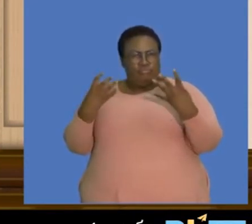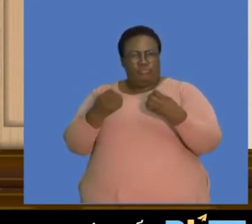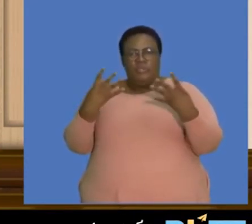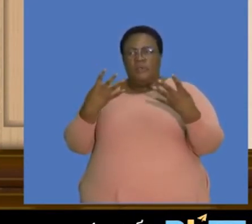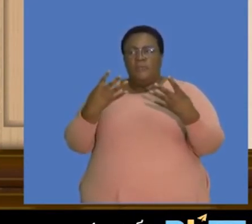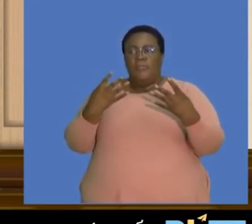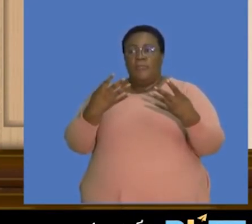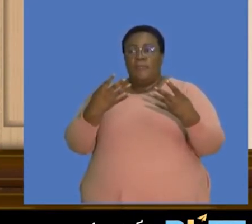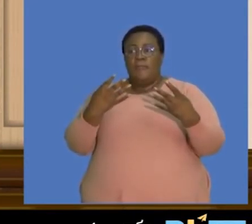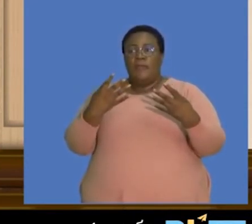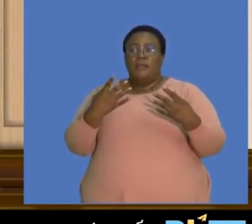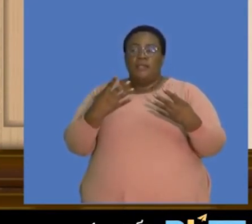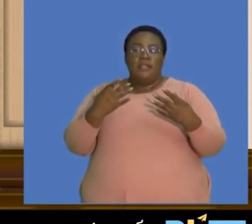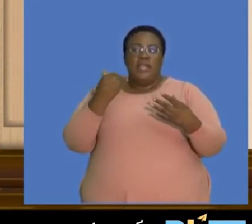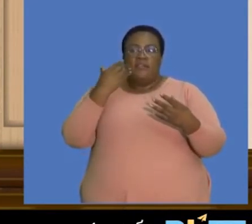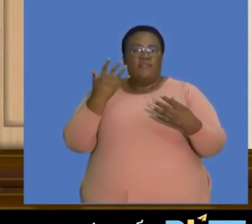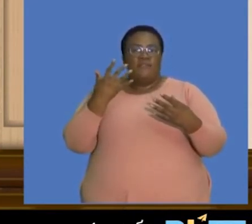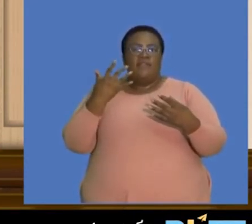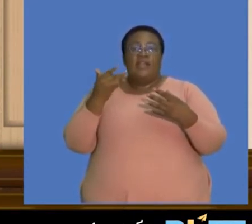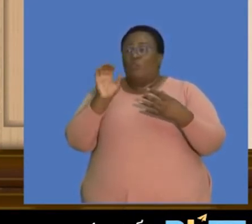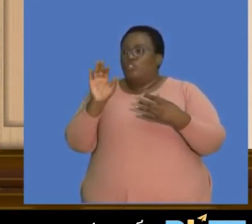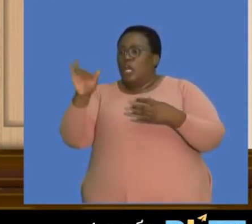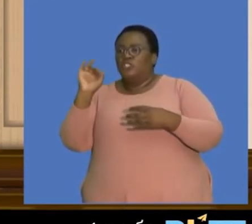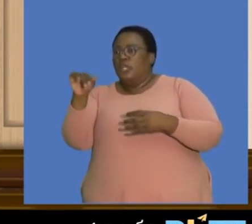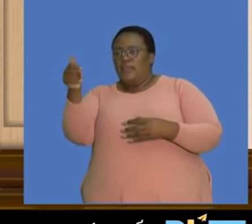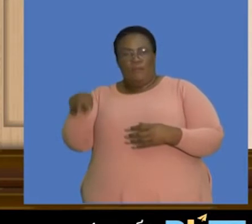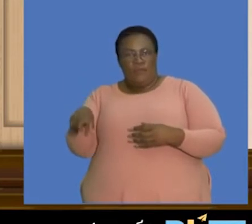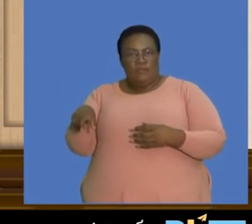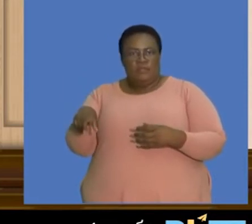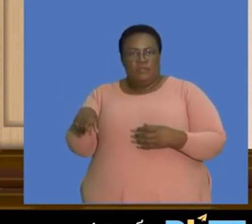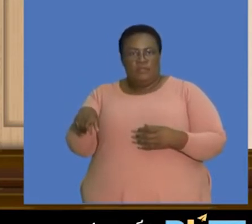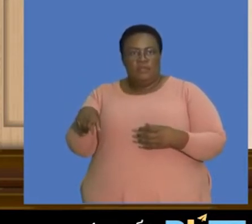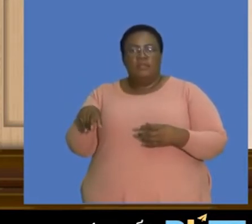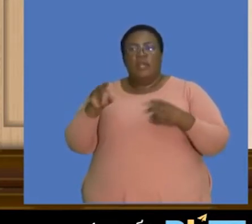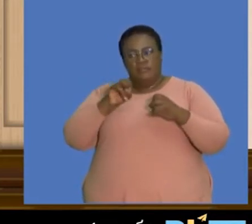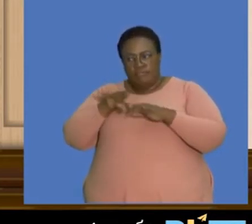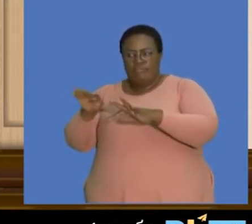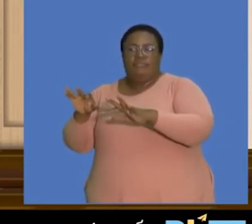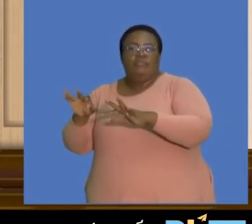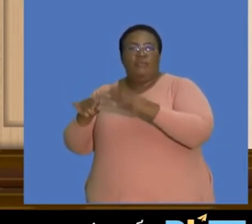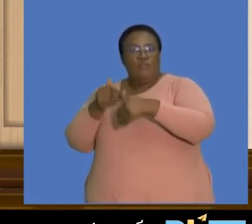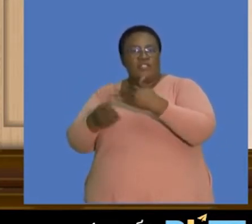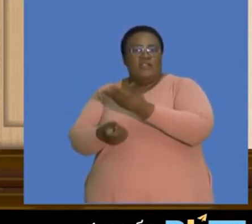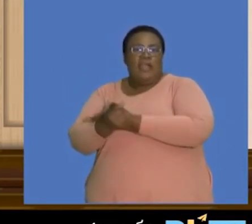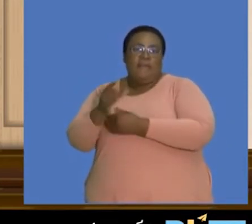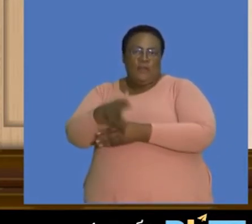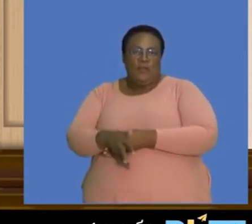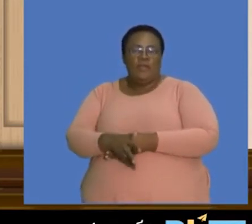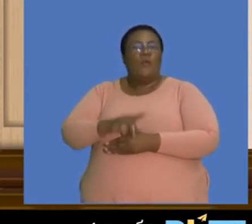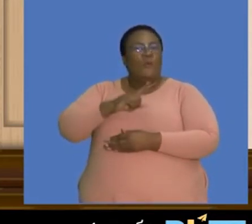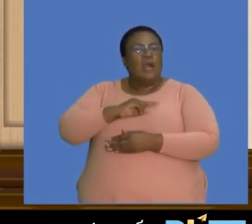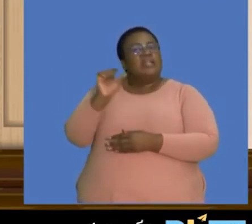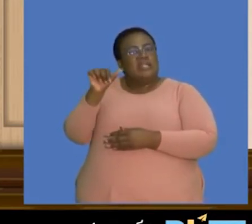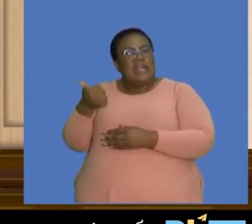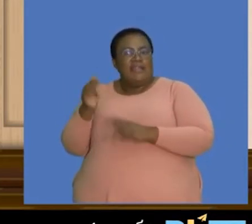as you can see. Now, John is charged. Even if he was to touch somebody else, okay, the discharge process will take place,